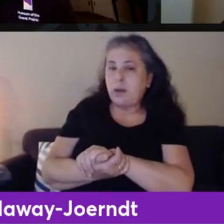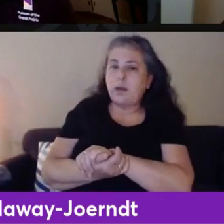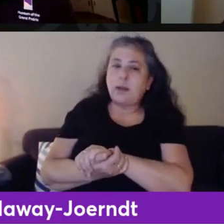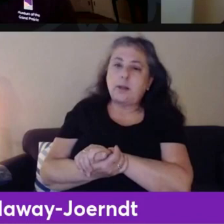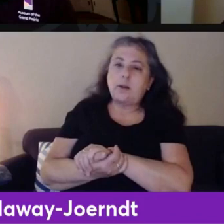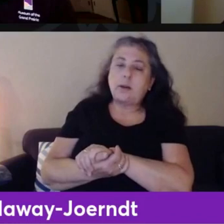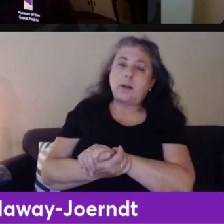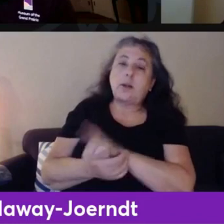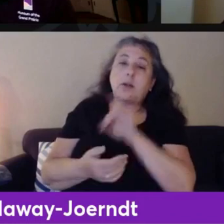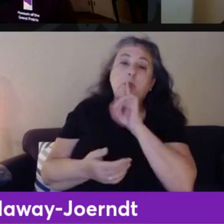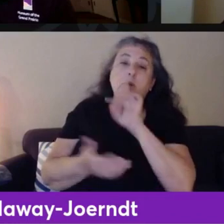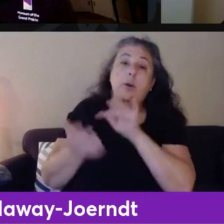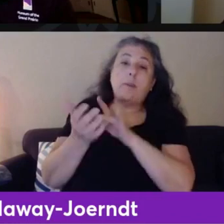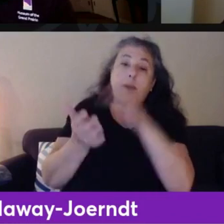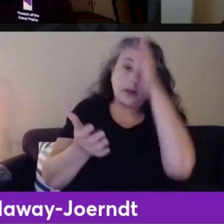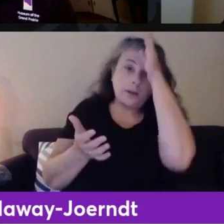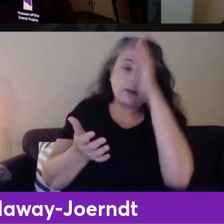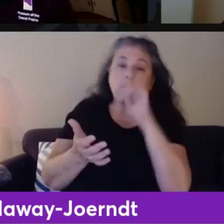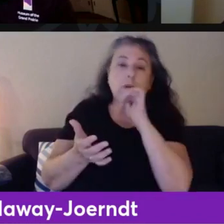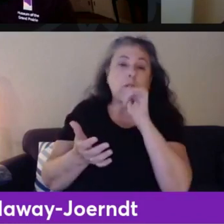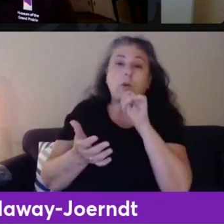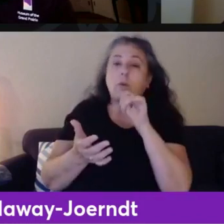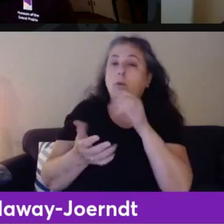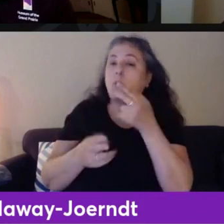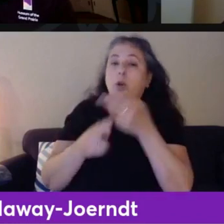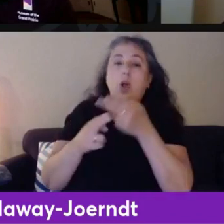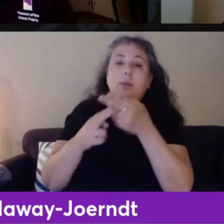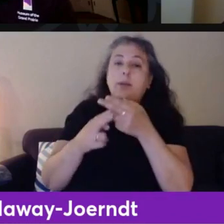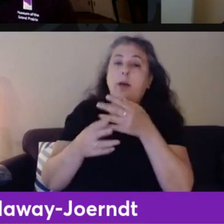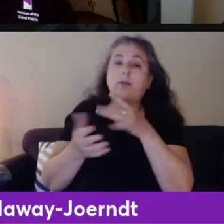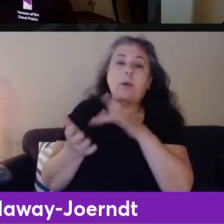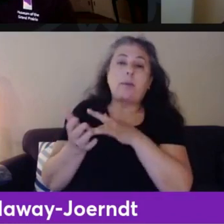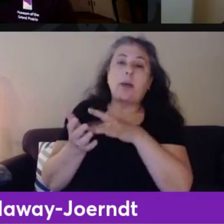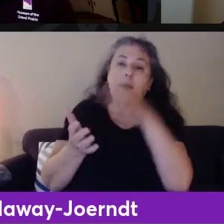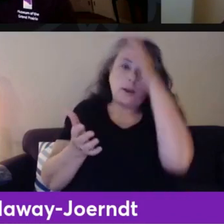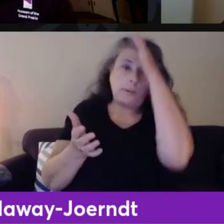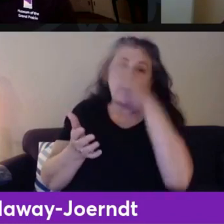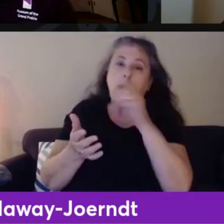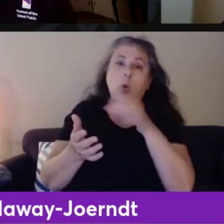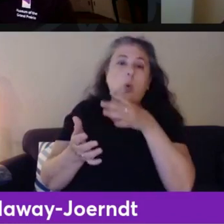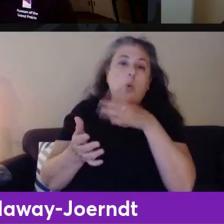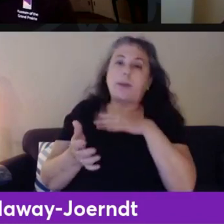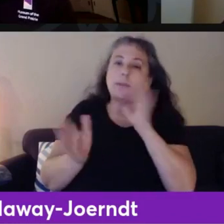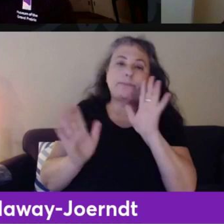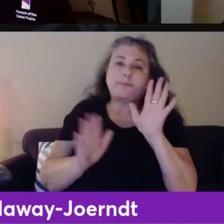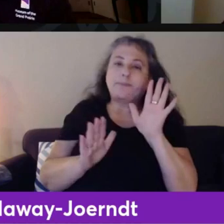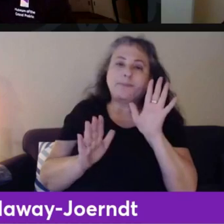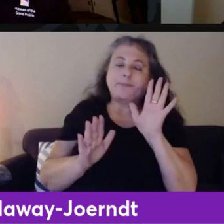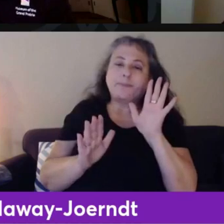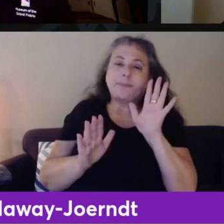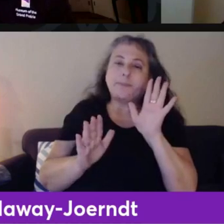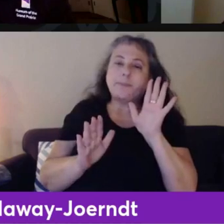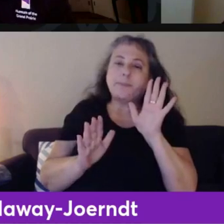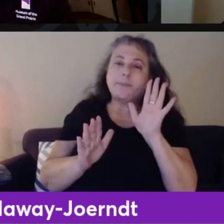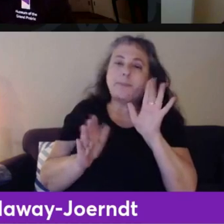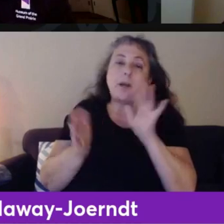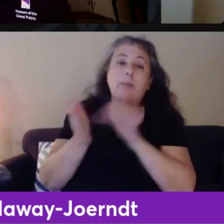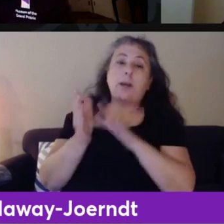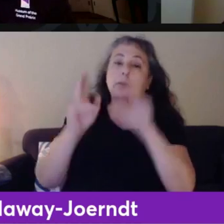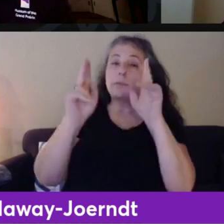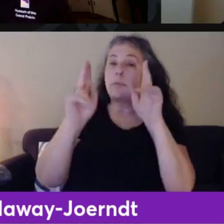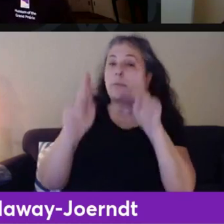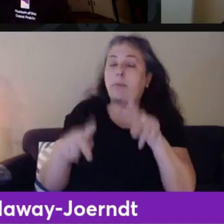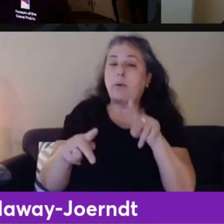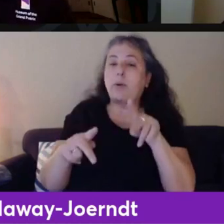a true medicine man is not going to call himself a medicine man or a medicine woman. A medicine man is what